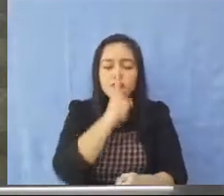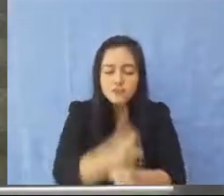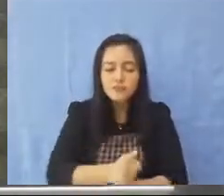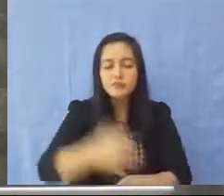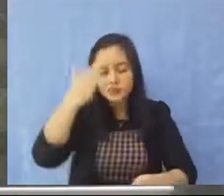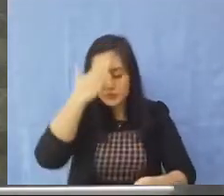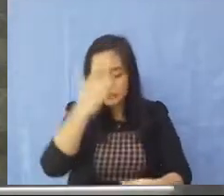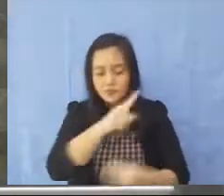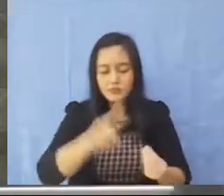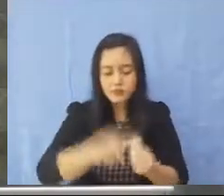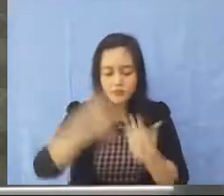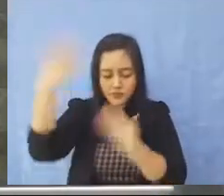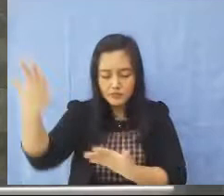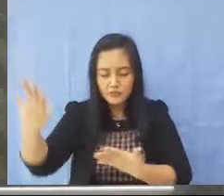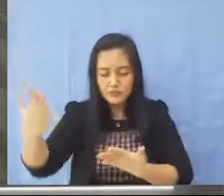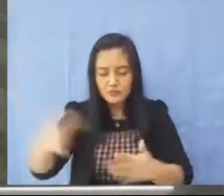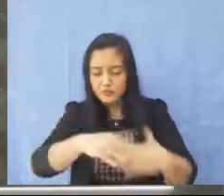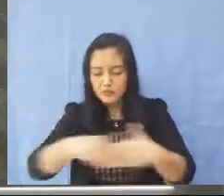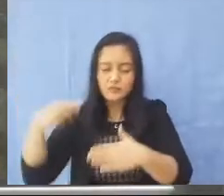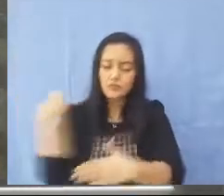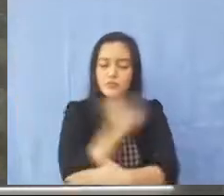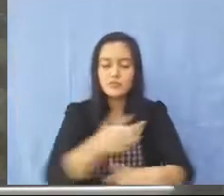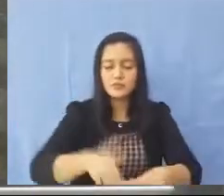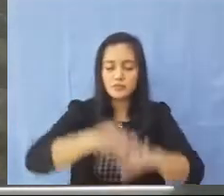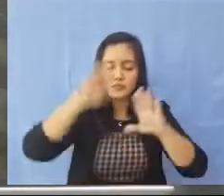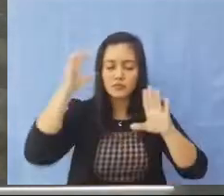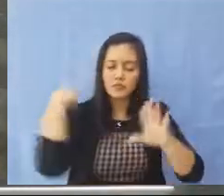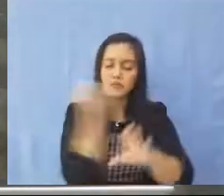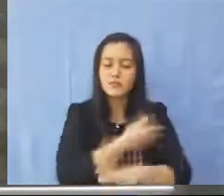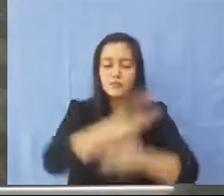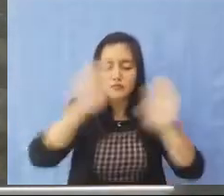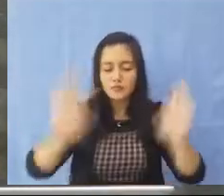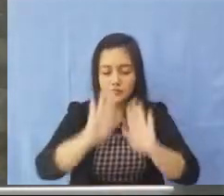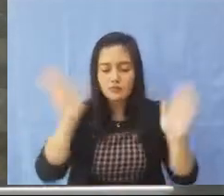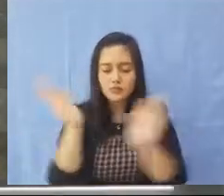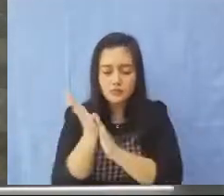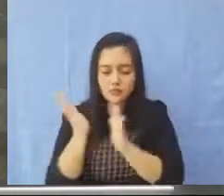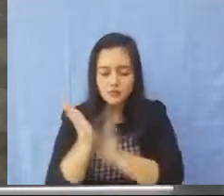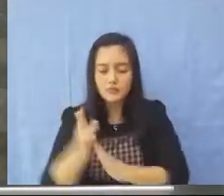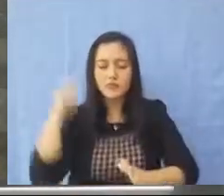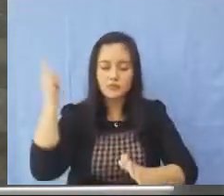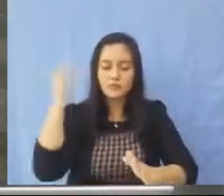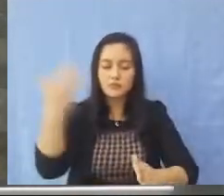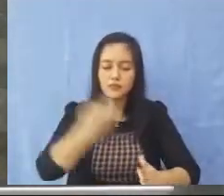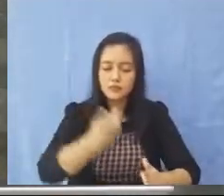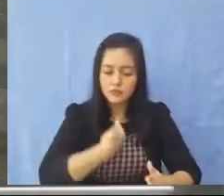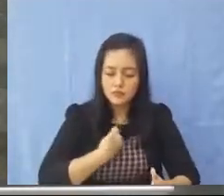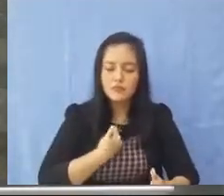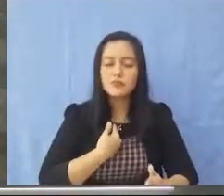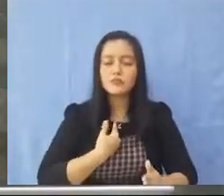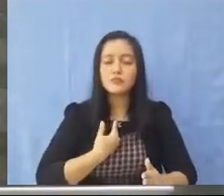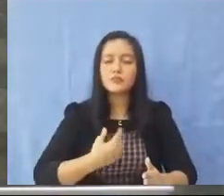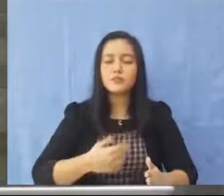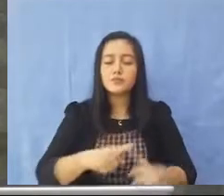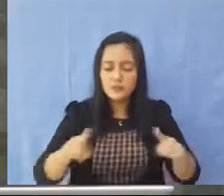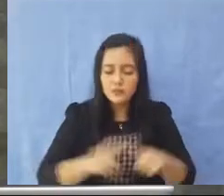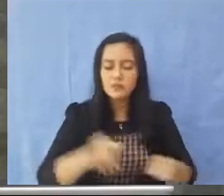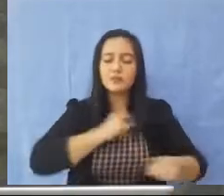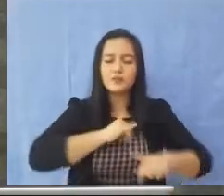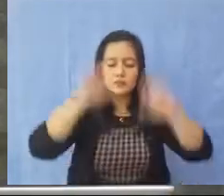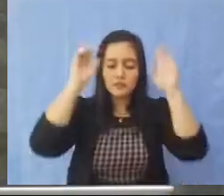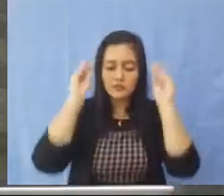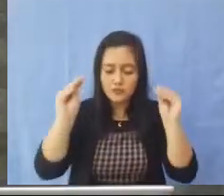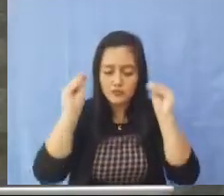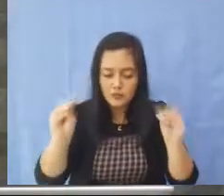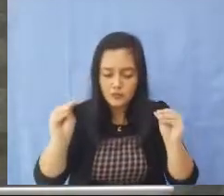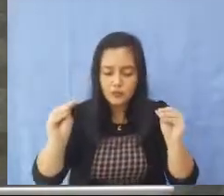Sunday school time po namin. And use me, O God, and make me a blessing to your people as I teach the synopsis of the book of Genesis. And